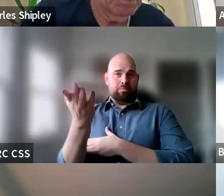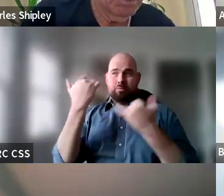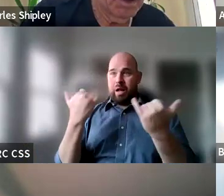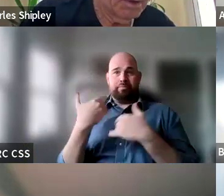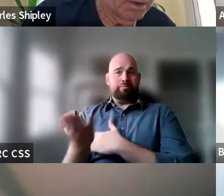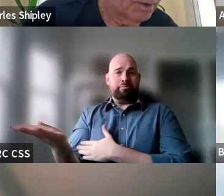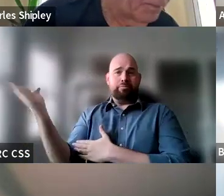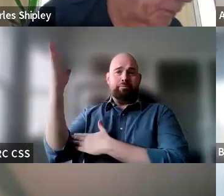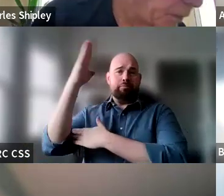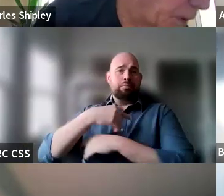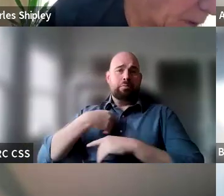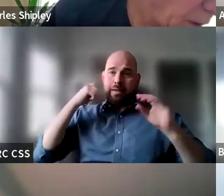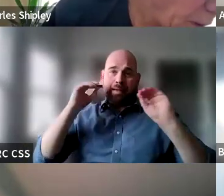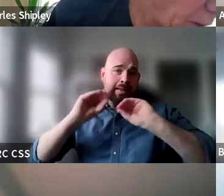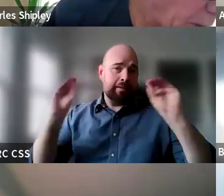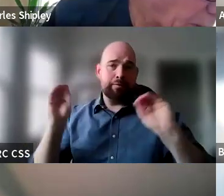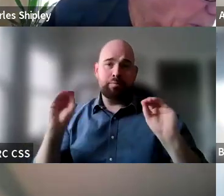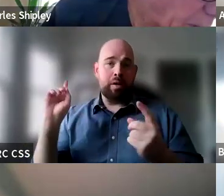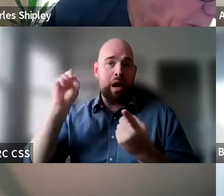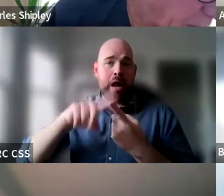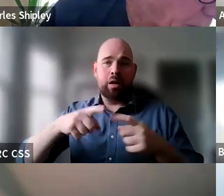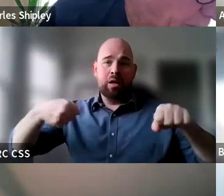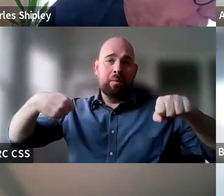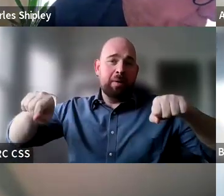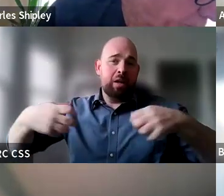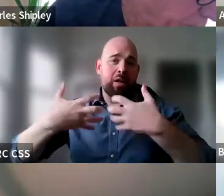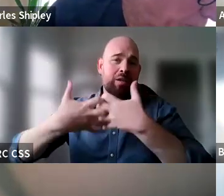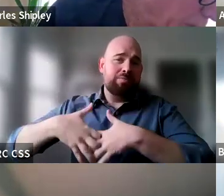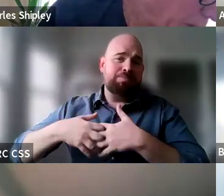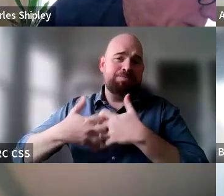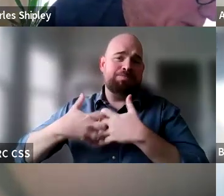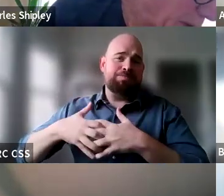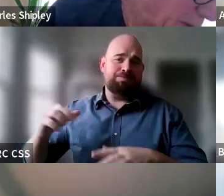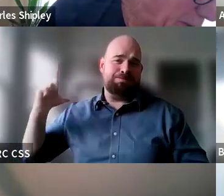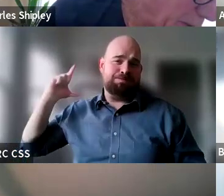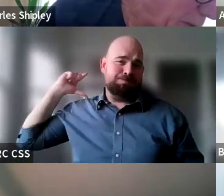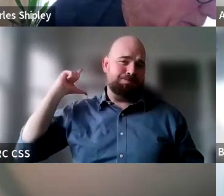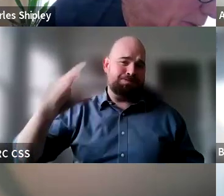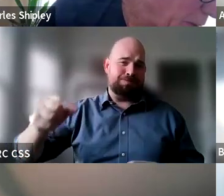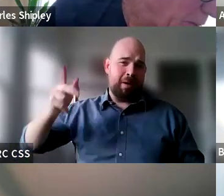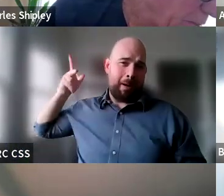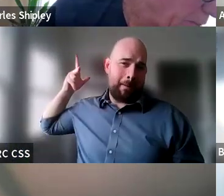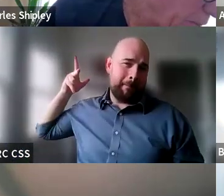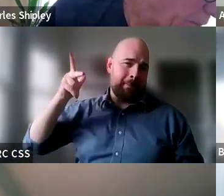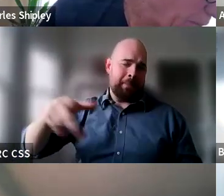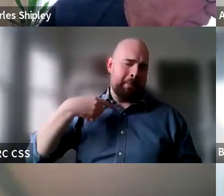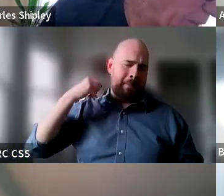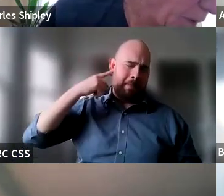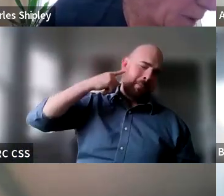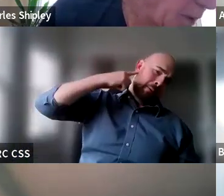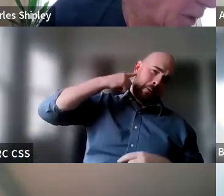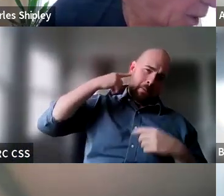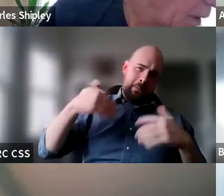and what they can hear. But like all day, I've heard absolutely nothing today until a motorcycle engine went by